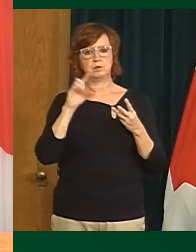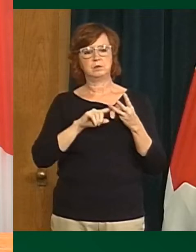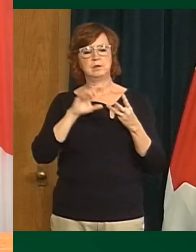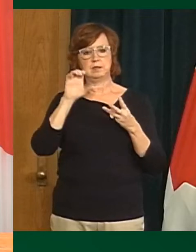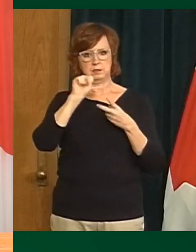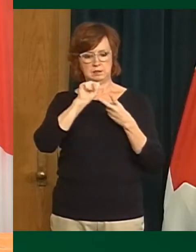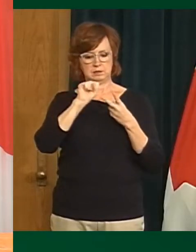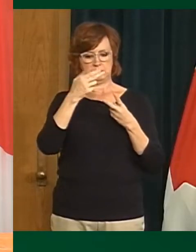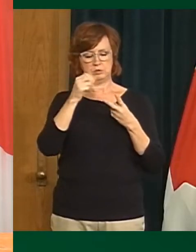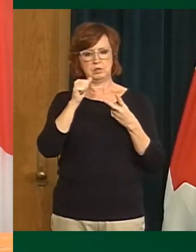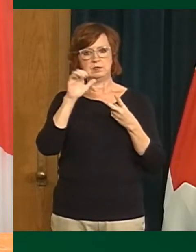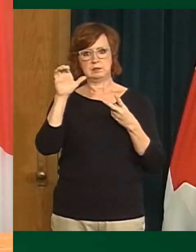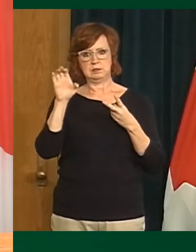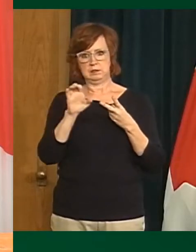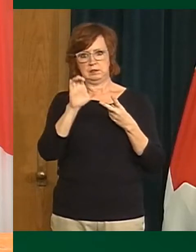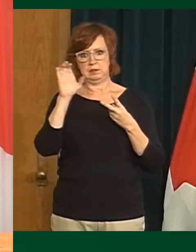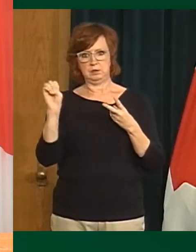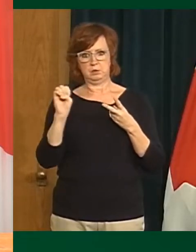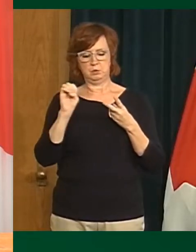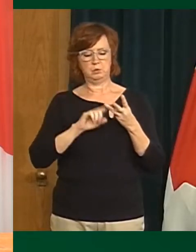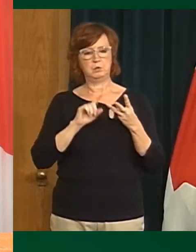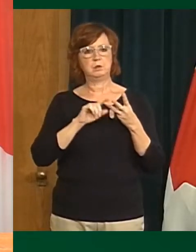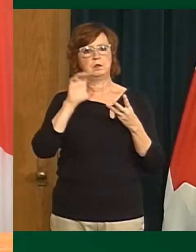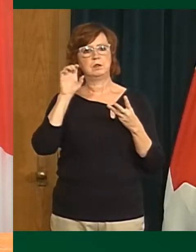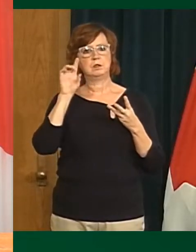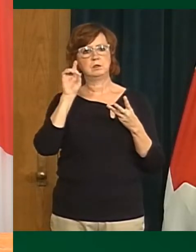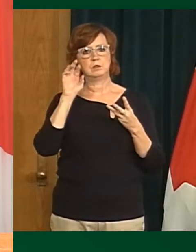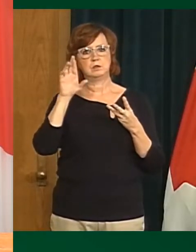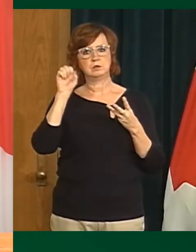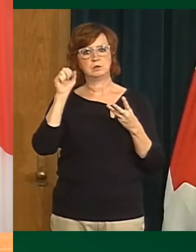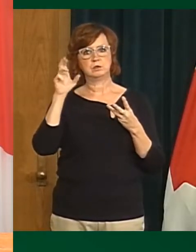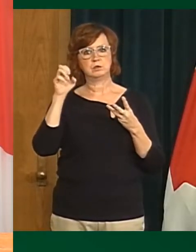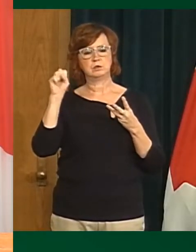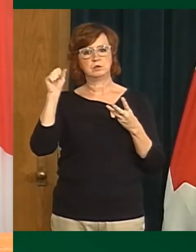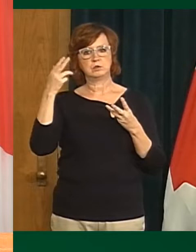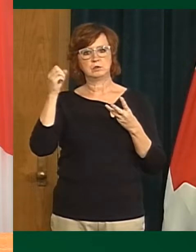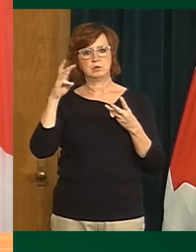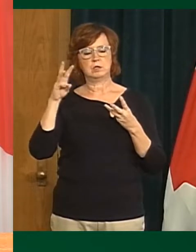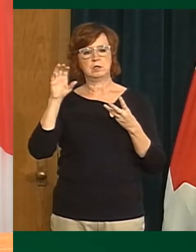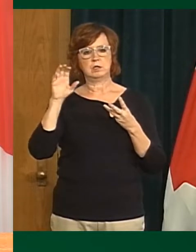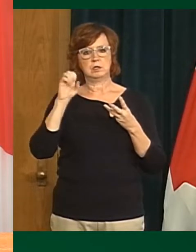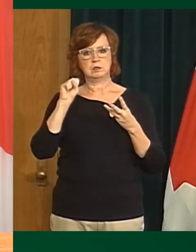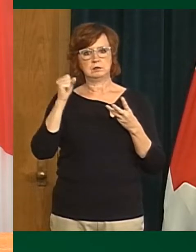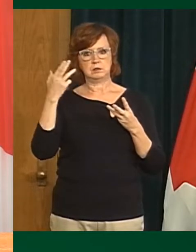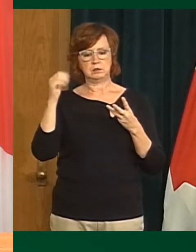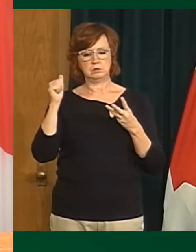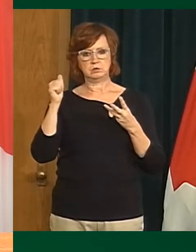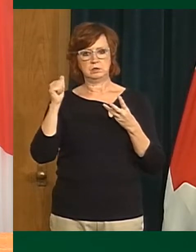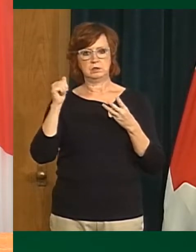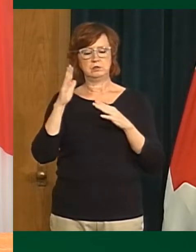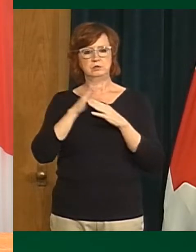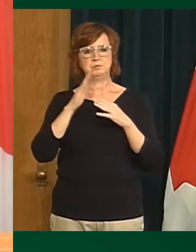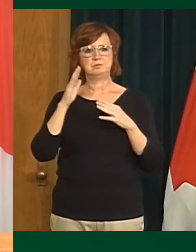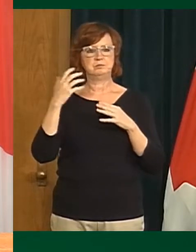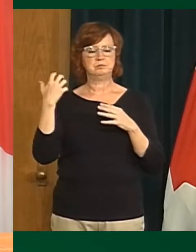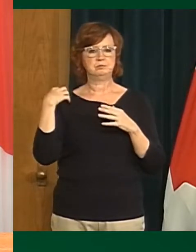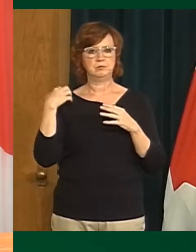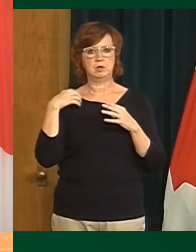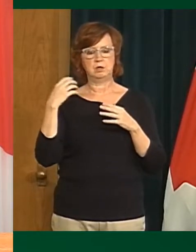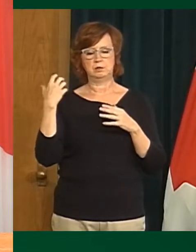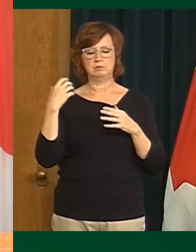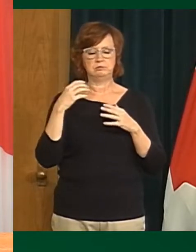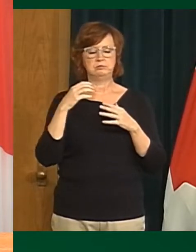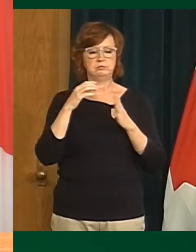Susan Shaw, SHA's Chief Medical Officer. We'll start with an opening statement from Dr. Shahab, and then we'll have time